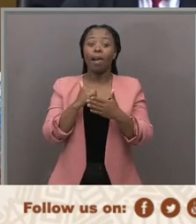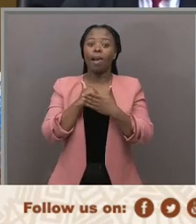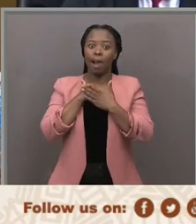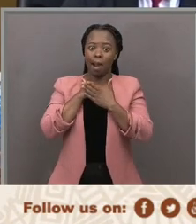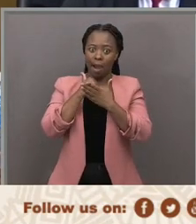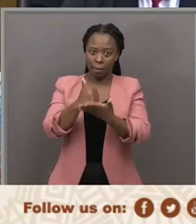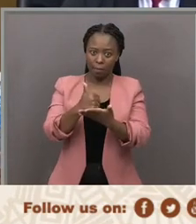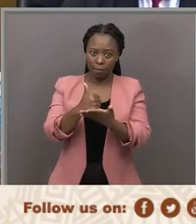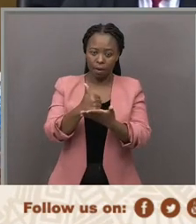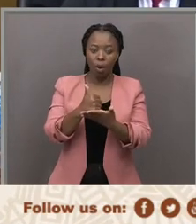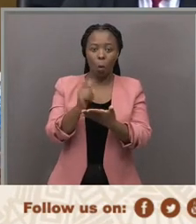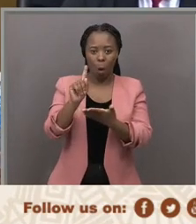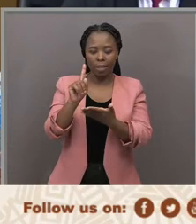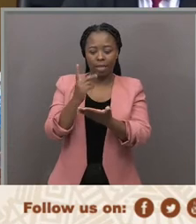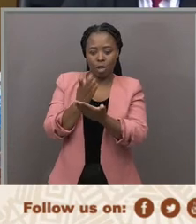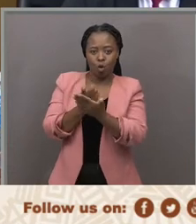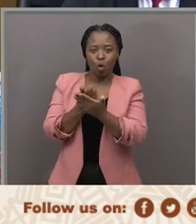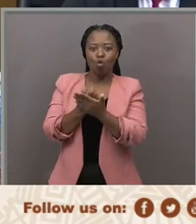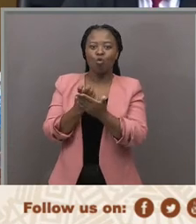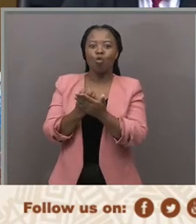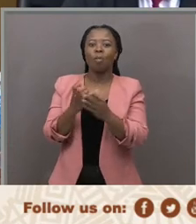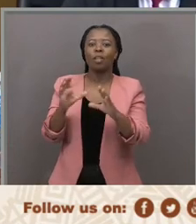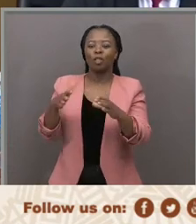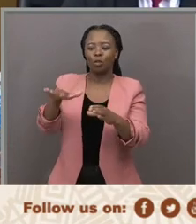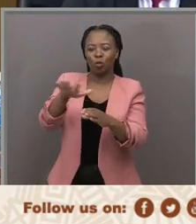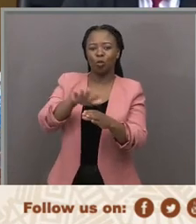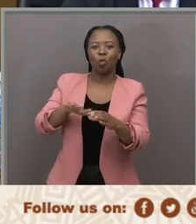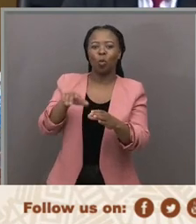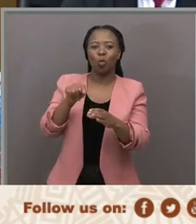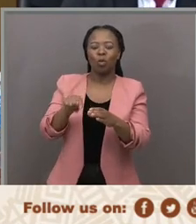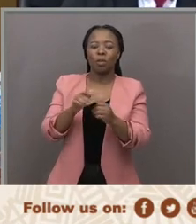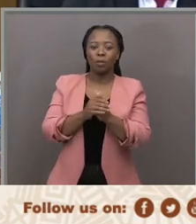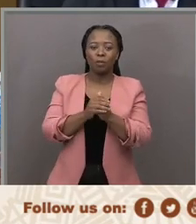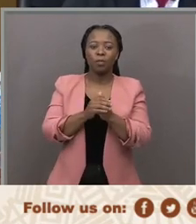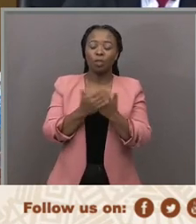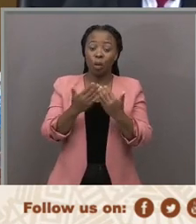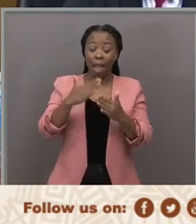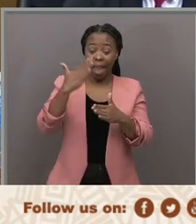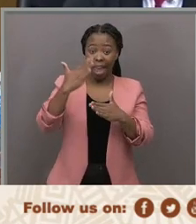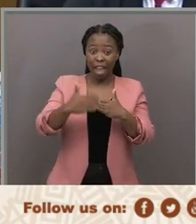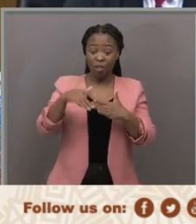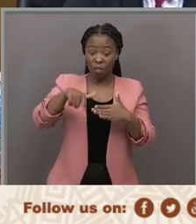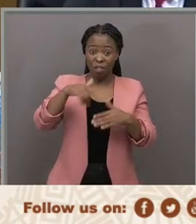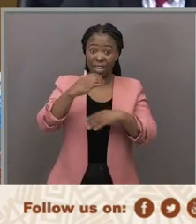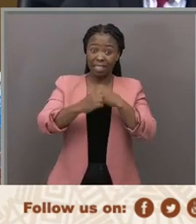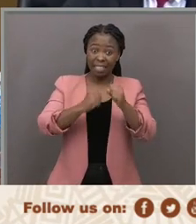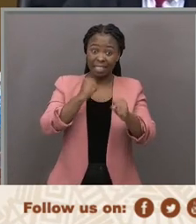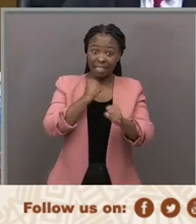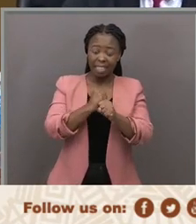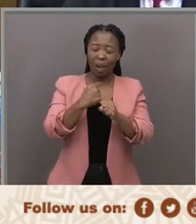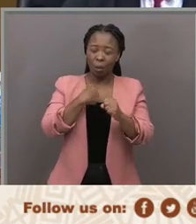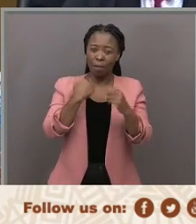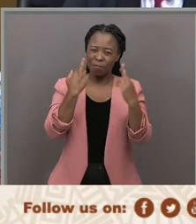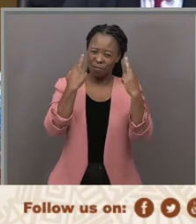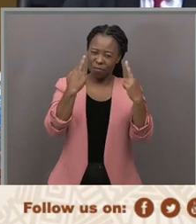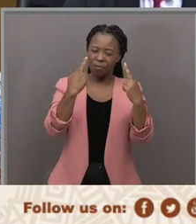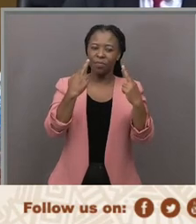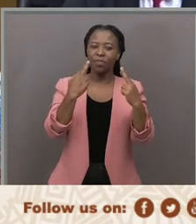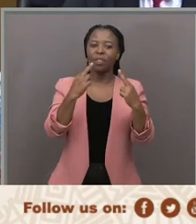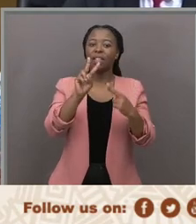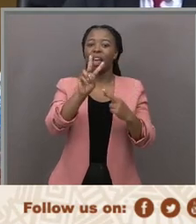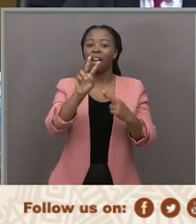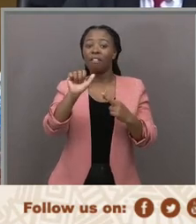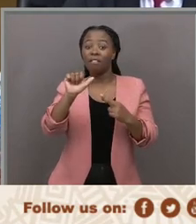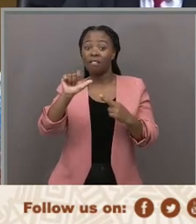special economic zone. By the end of this year, we are confident that the Vaal River City Special